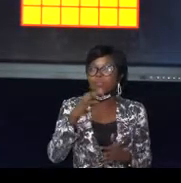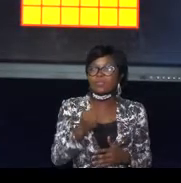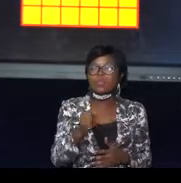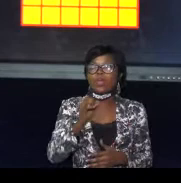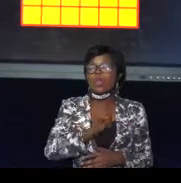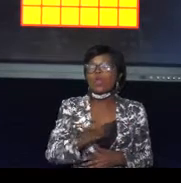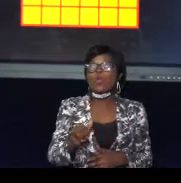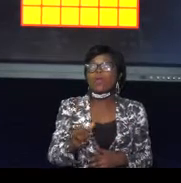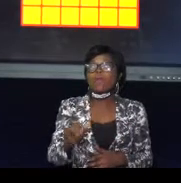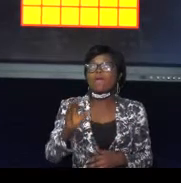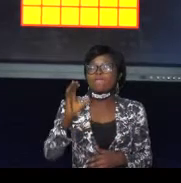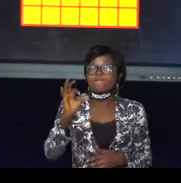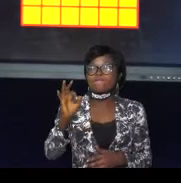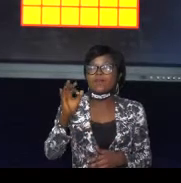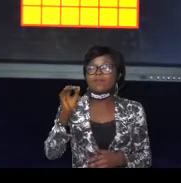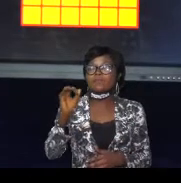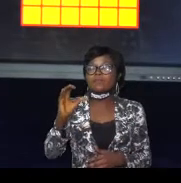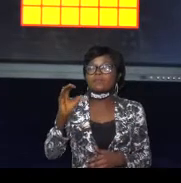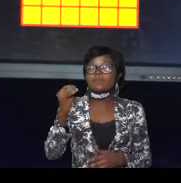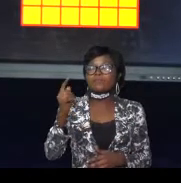What is the common factor here?